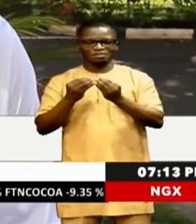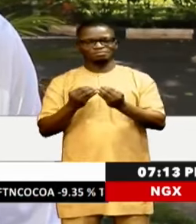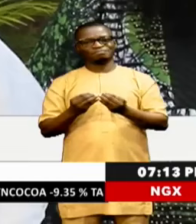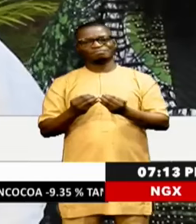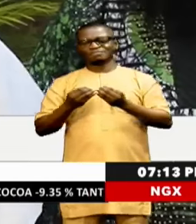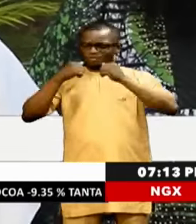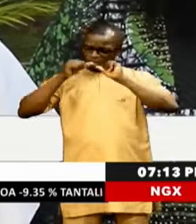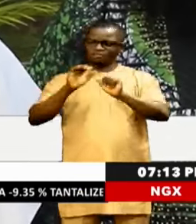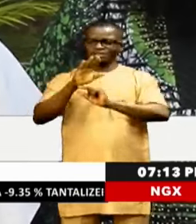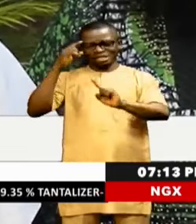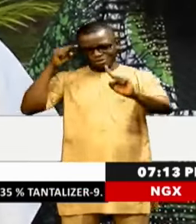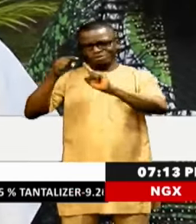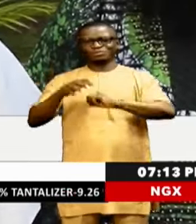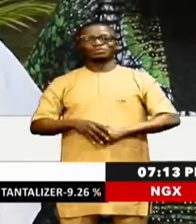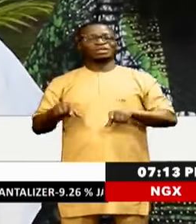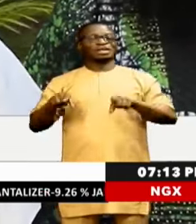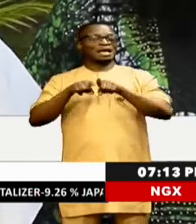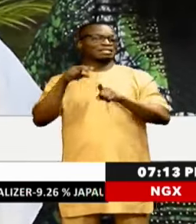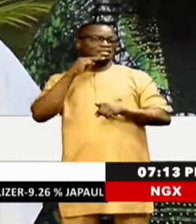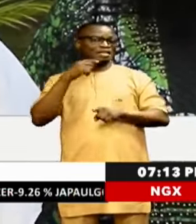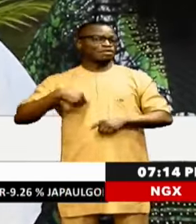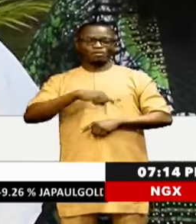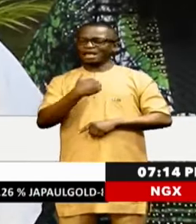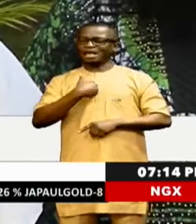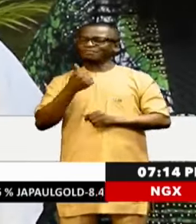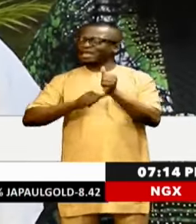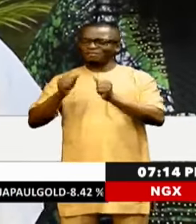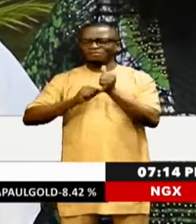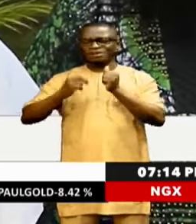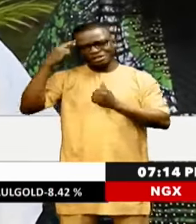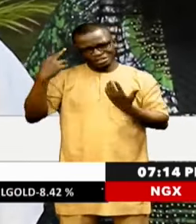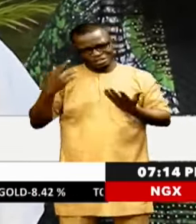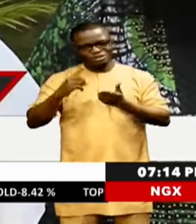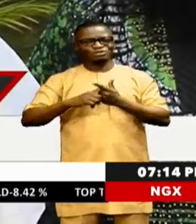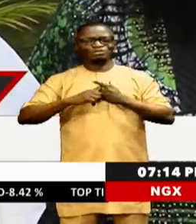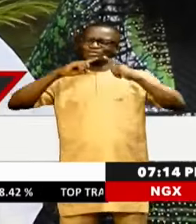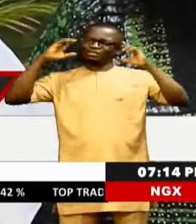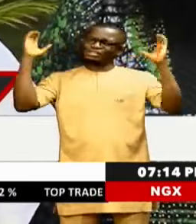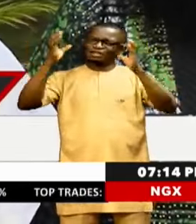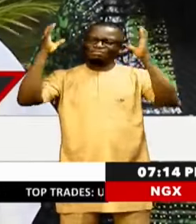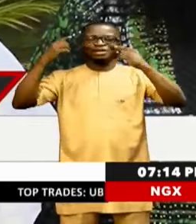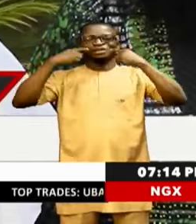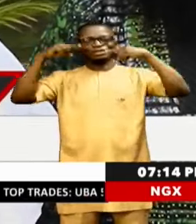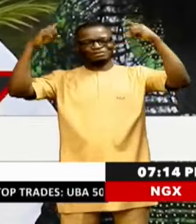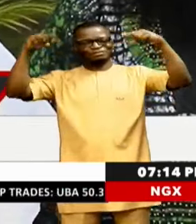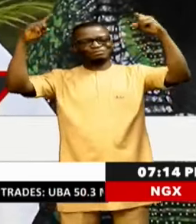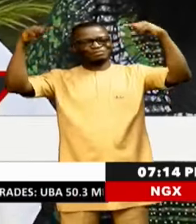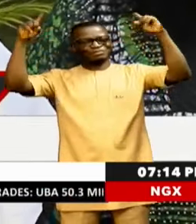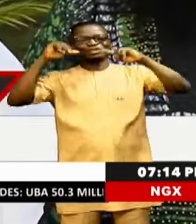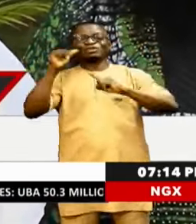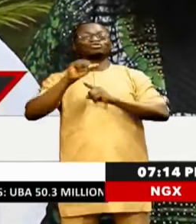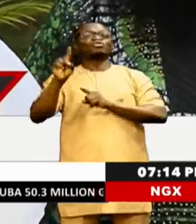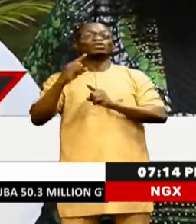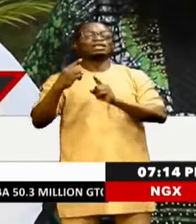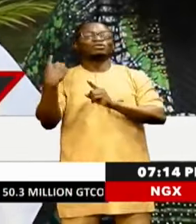objective. As Nigerians, we have every right to celebrate more successes. We shouldn't be emphasizing more of